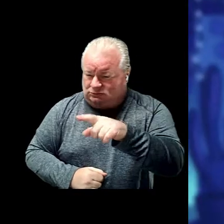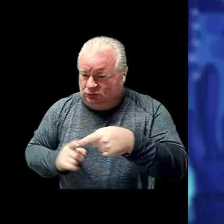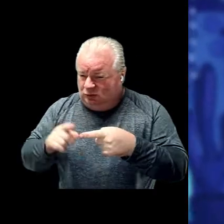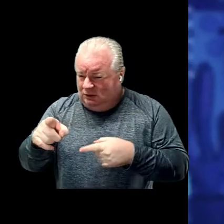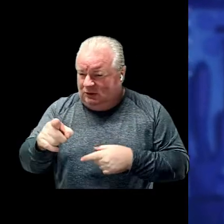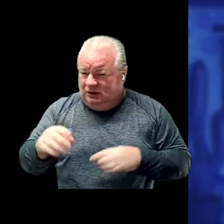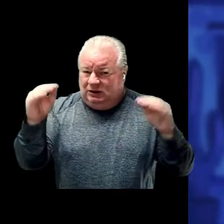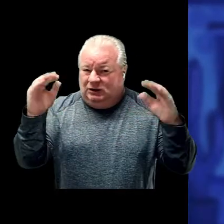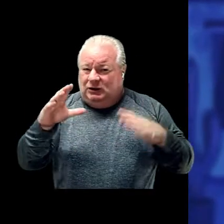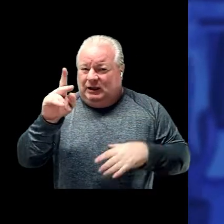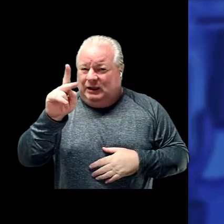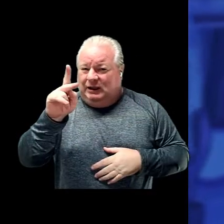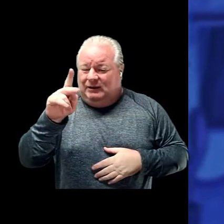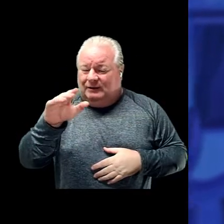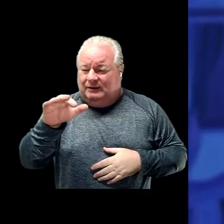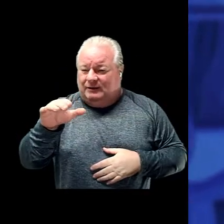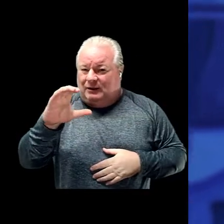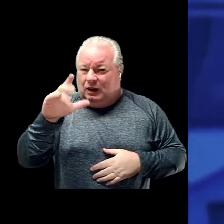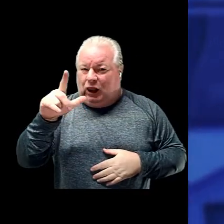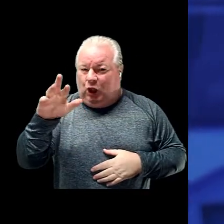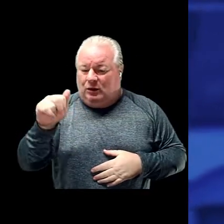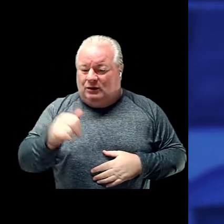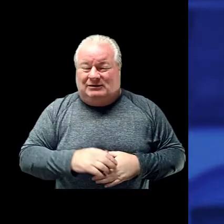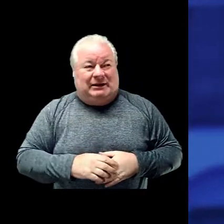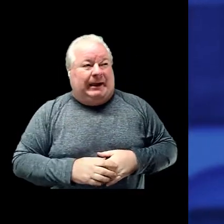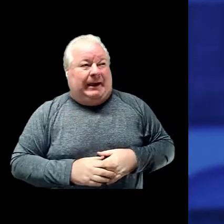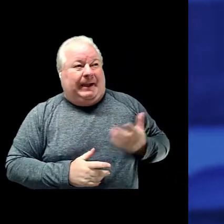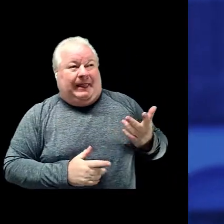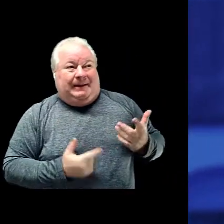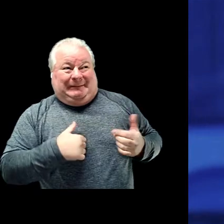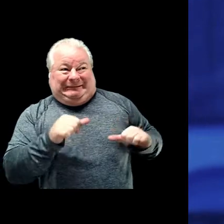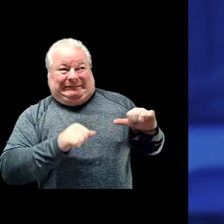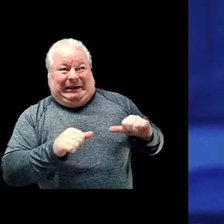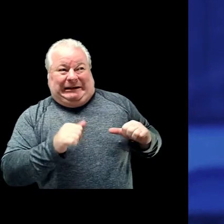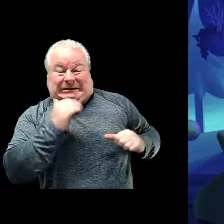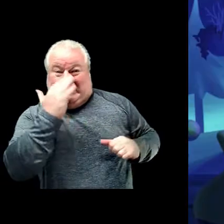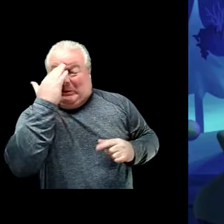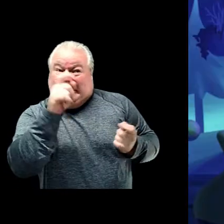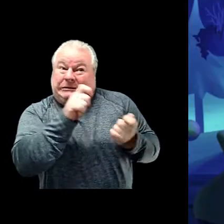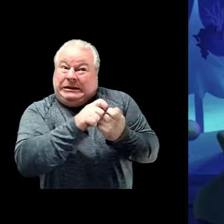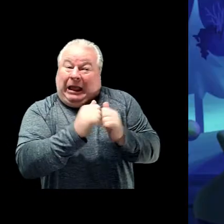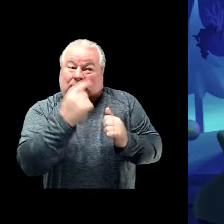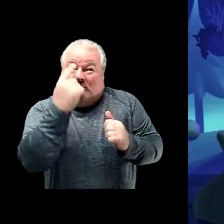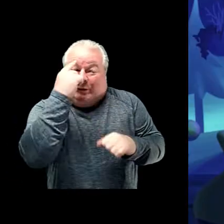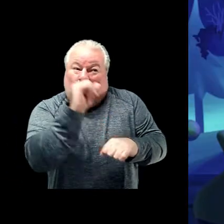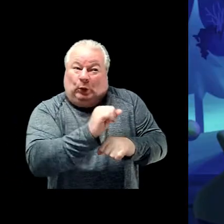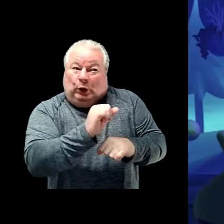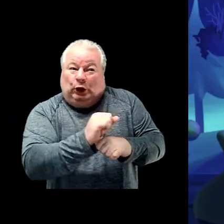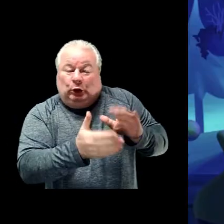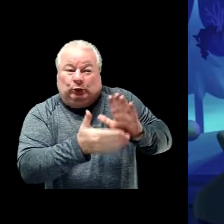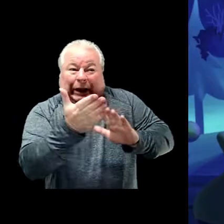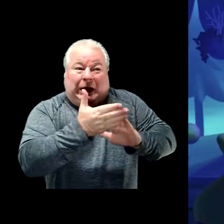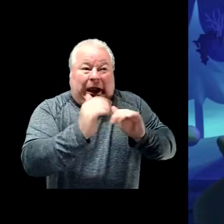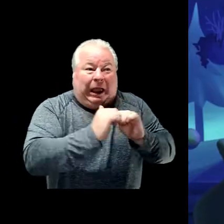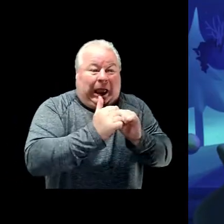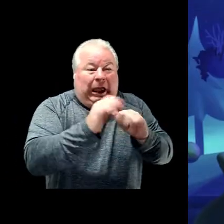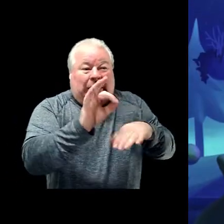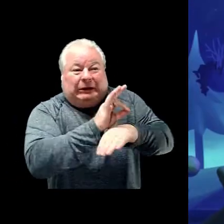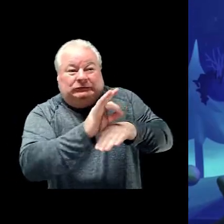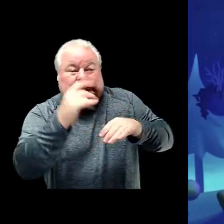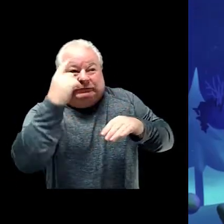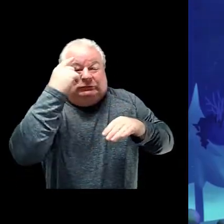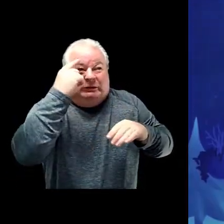Well, even scientists like me don't understand exactly how our brains work, said Miss Clara. But